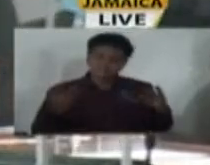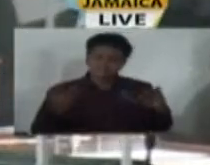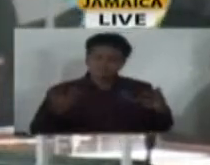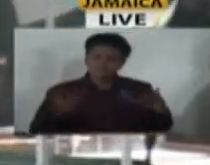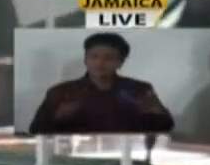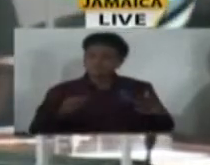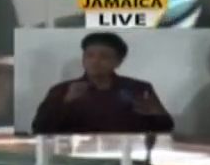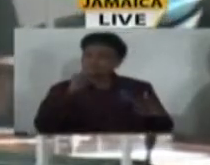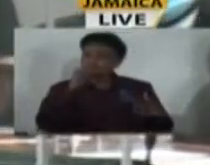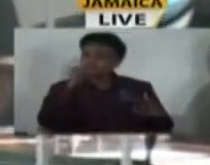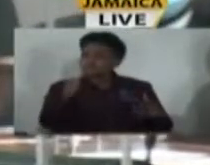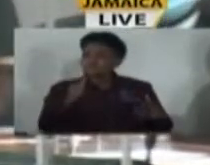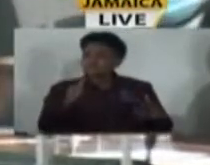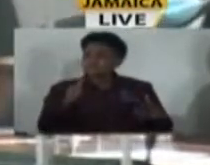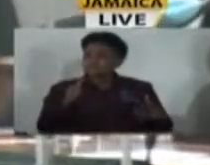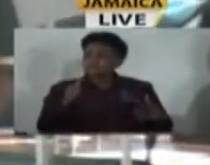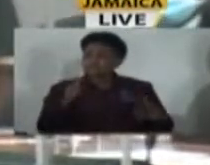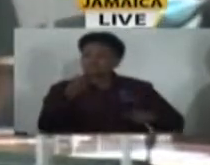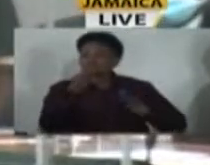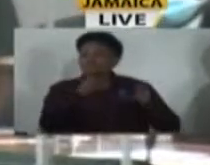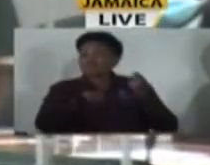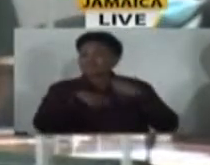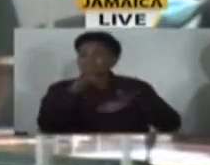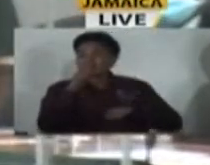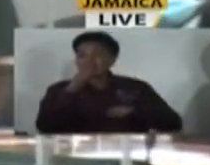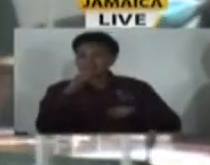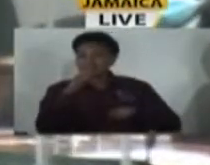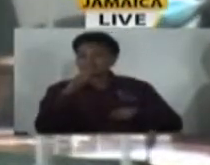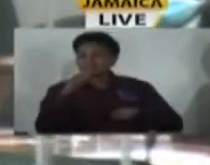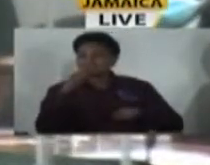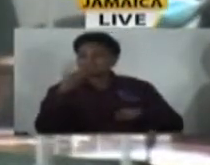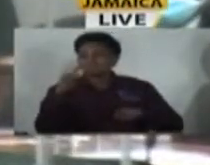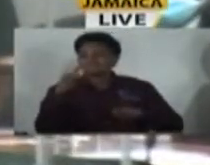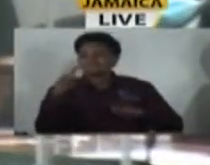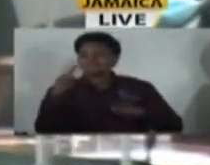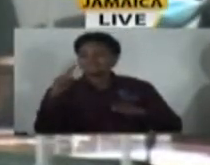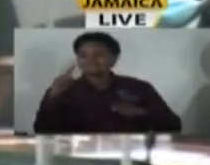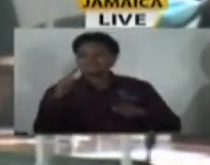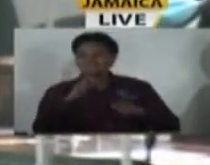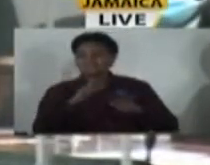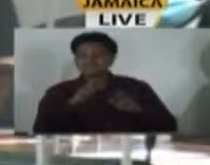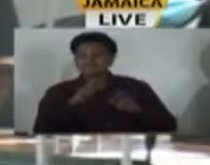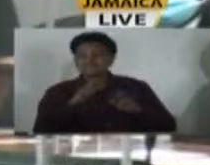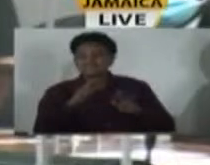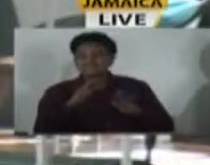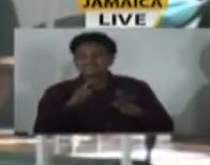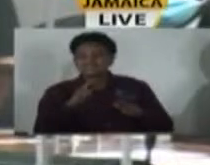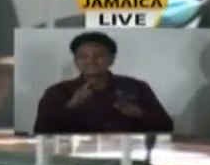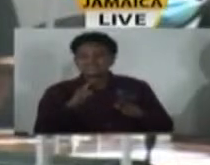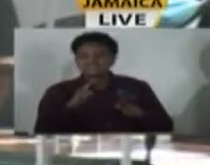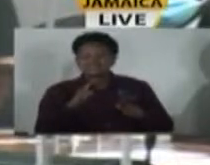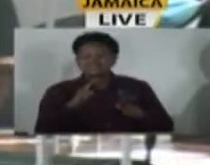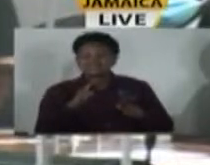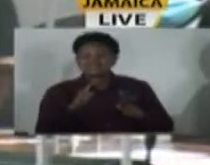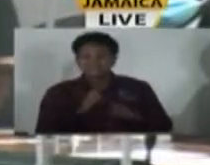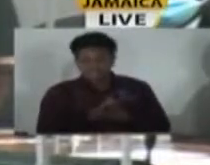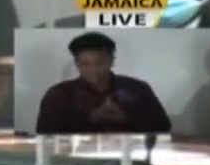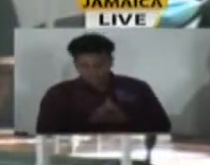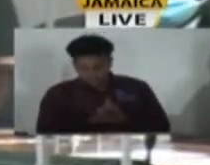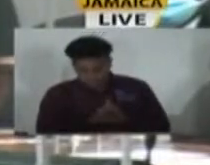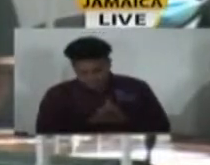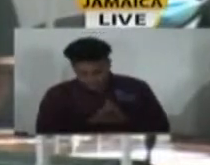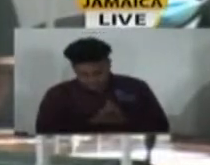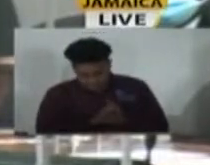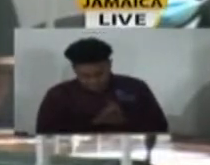do not replace the sanctions for offenses that